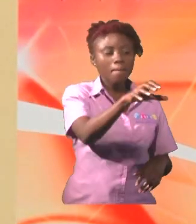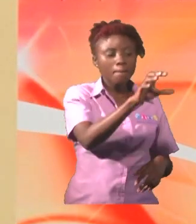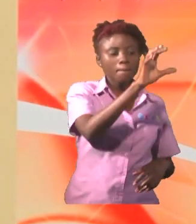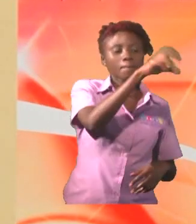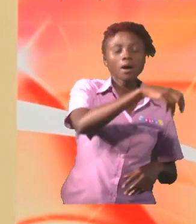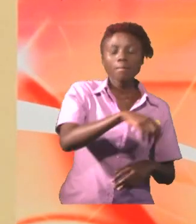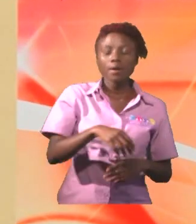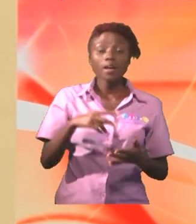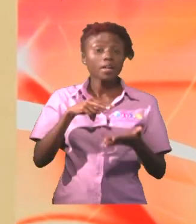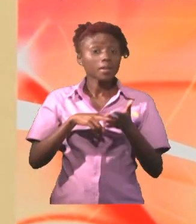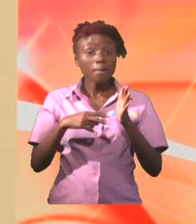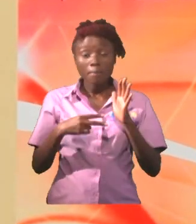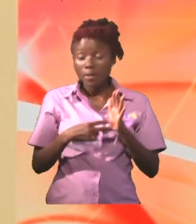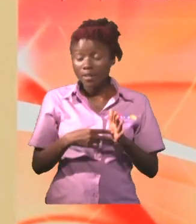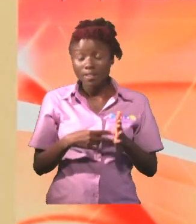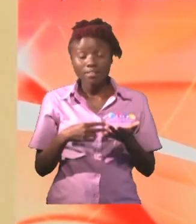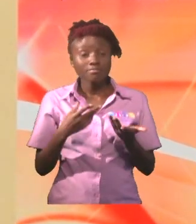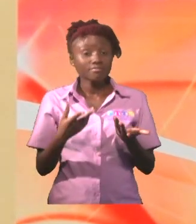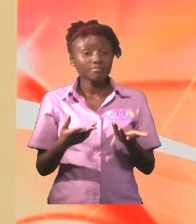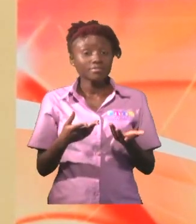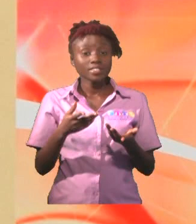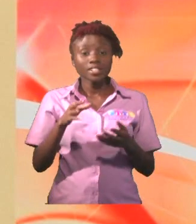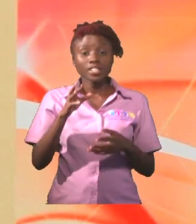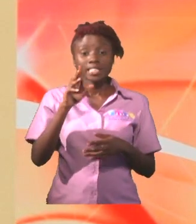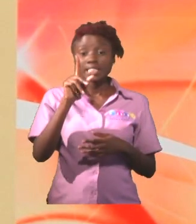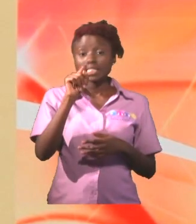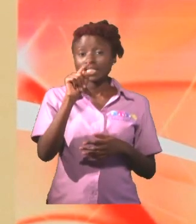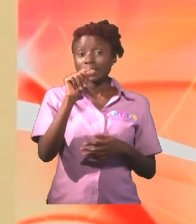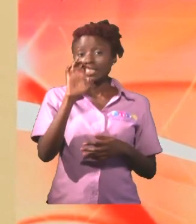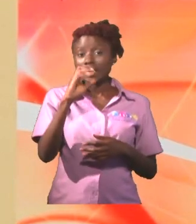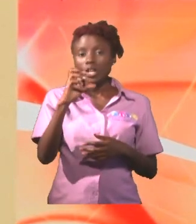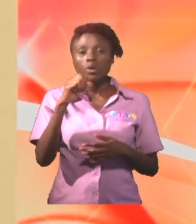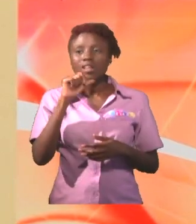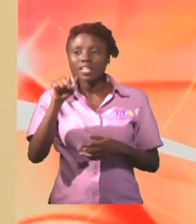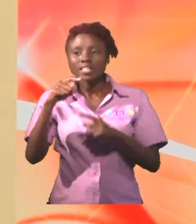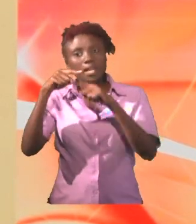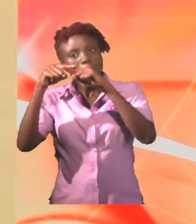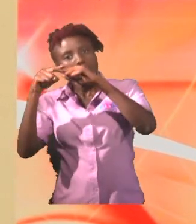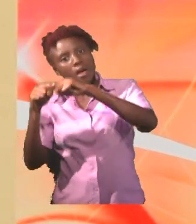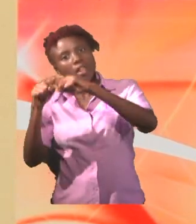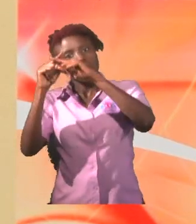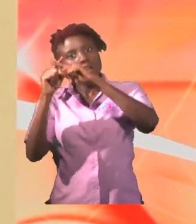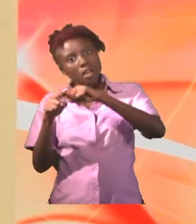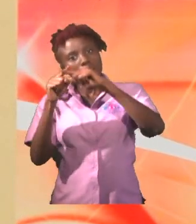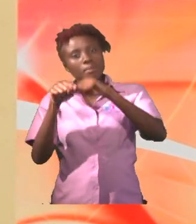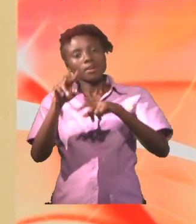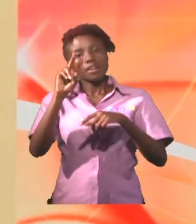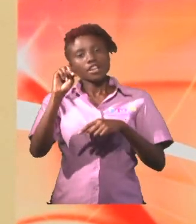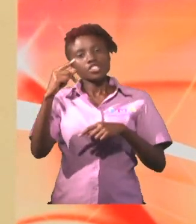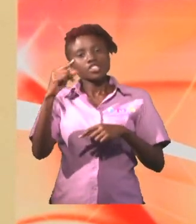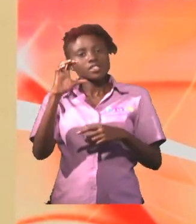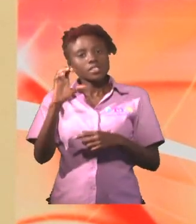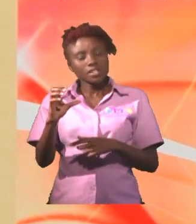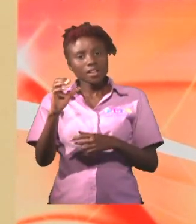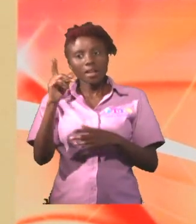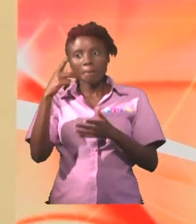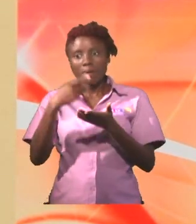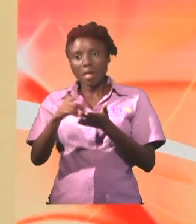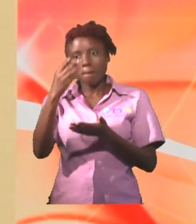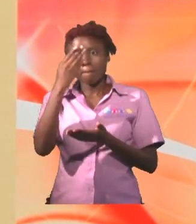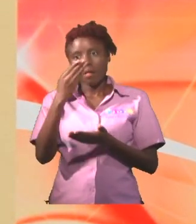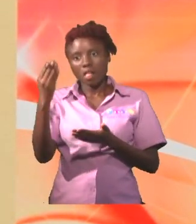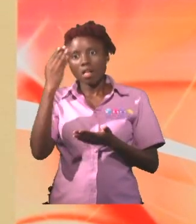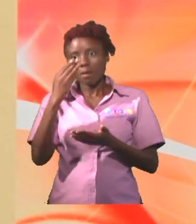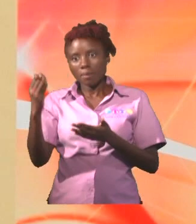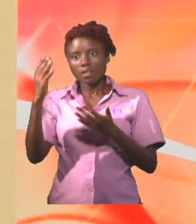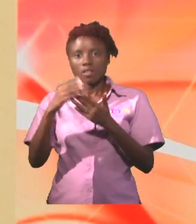and depend on NGC for billions of dollars in gas that we can now have at our disposal, that we can now use to